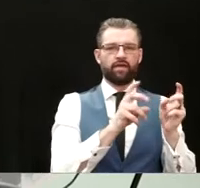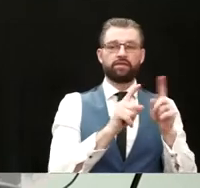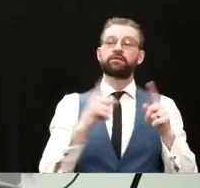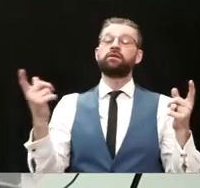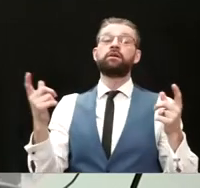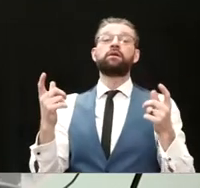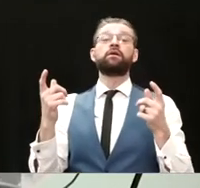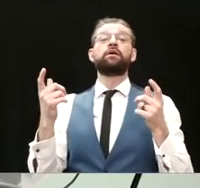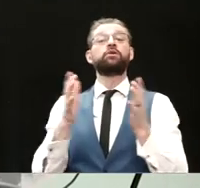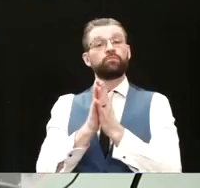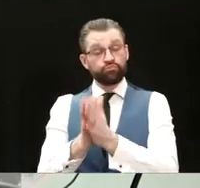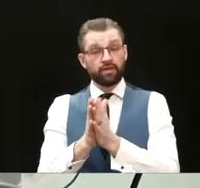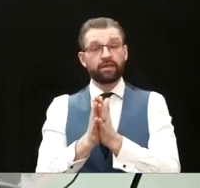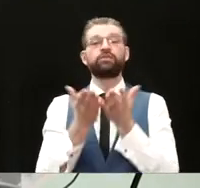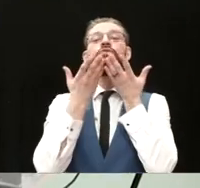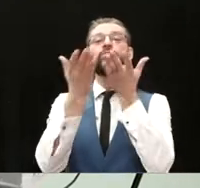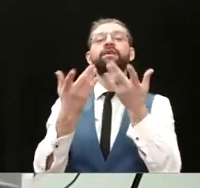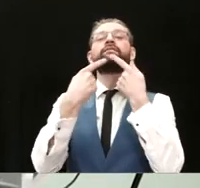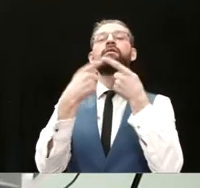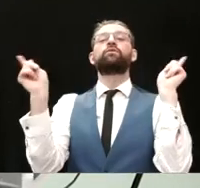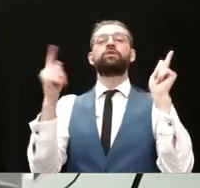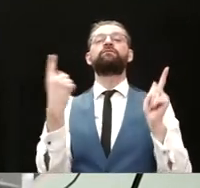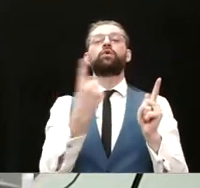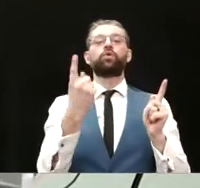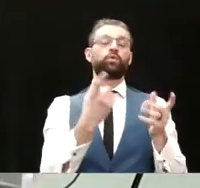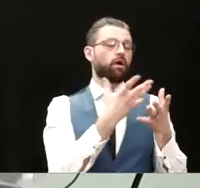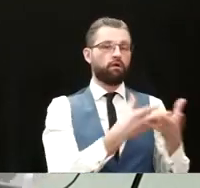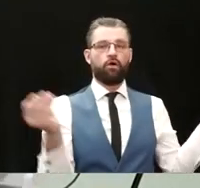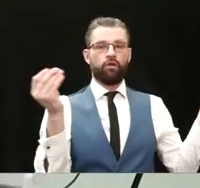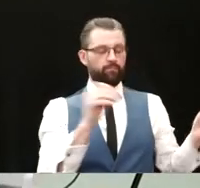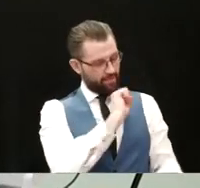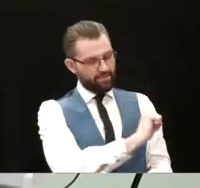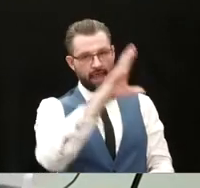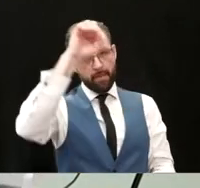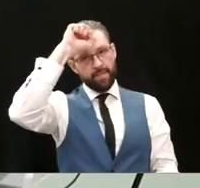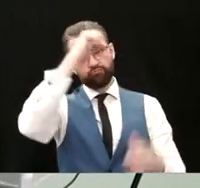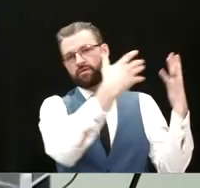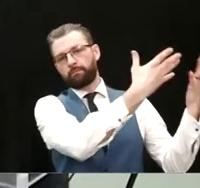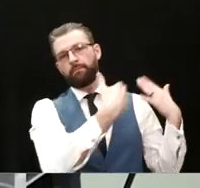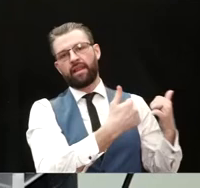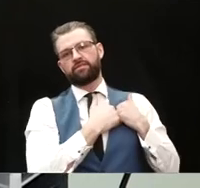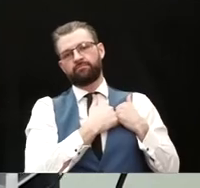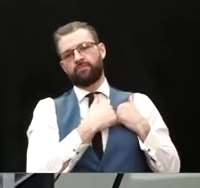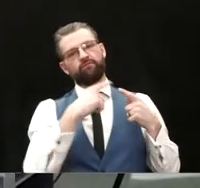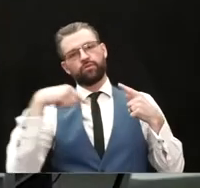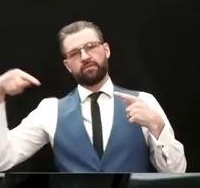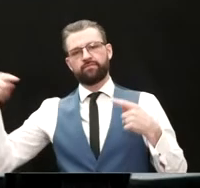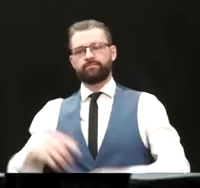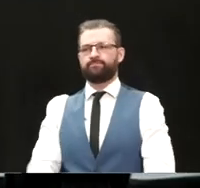to give a voice to the voiceless. May their memories be an eternal blessing.